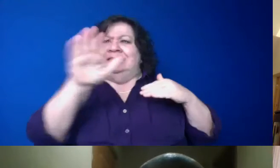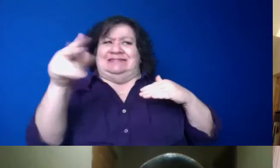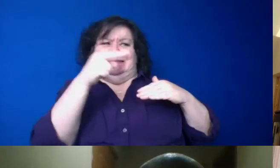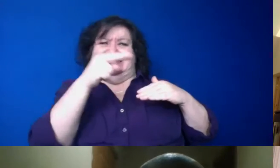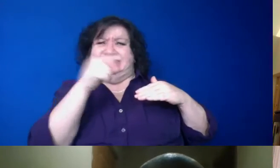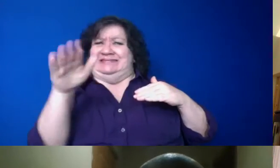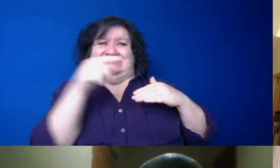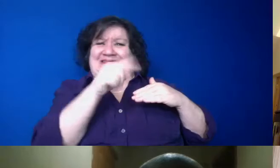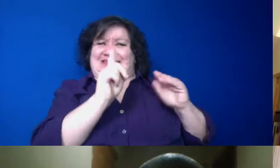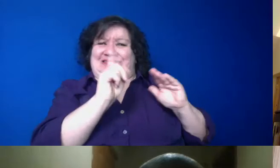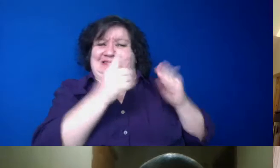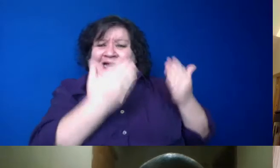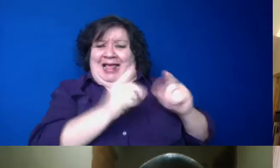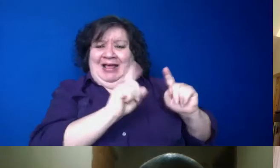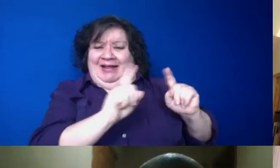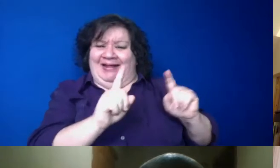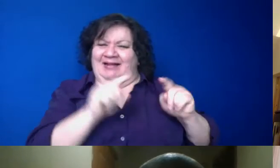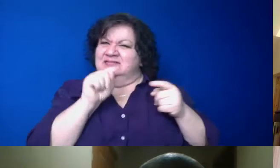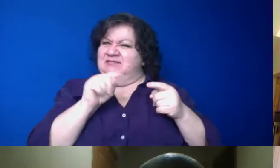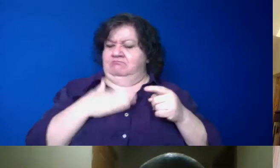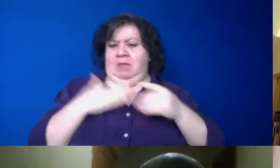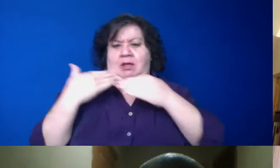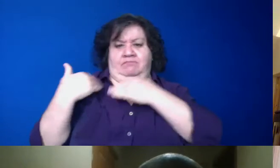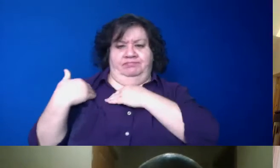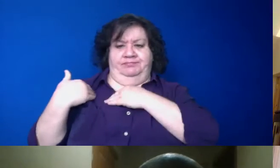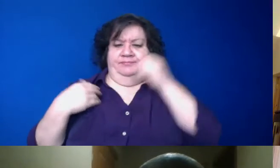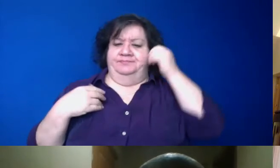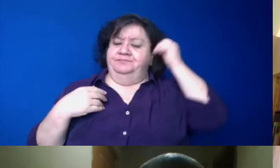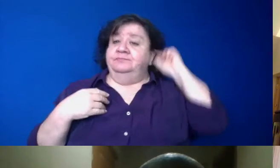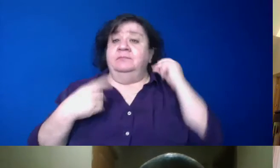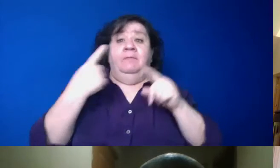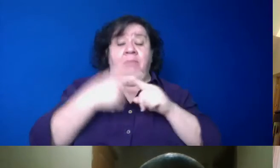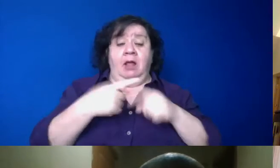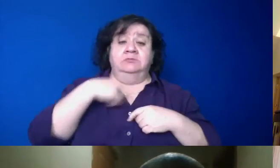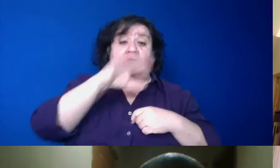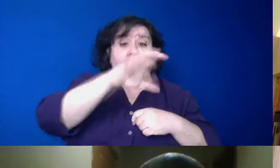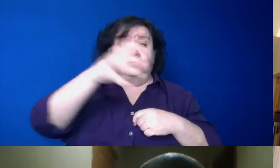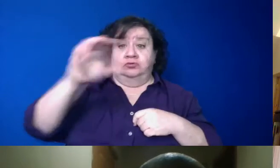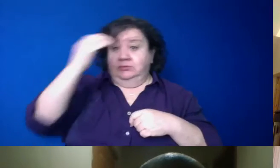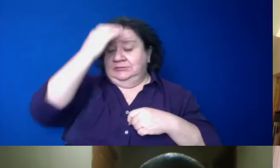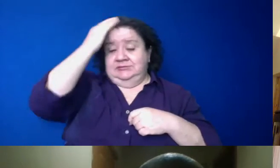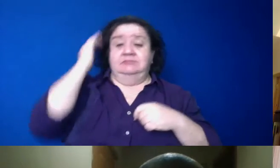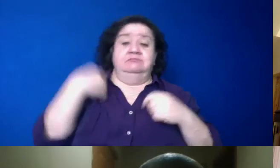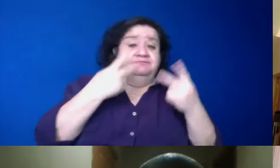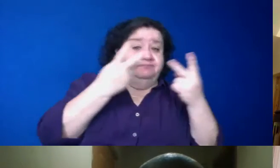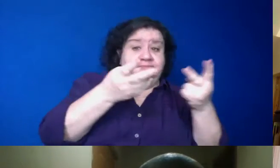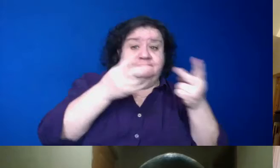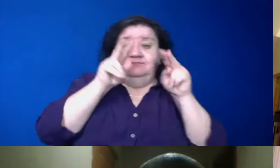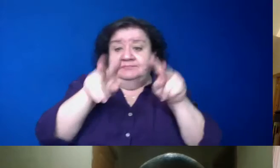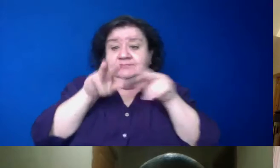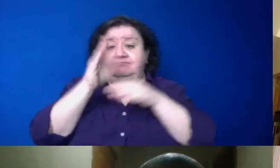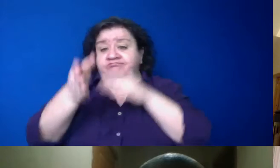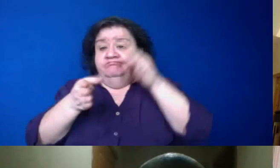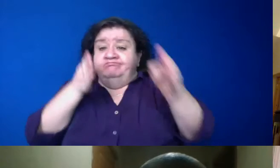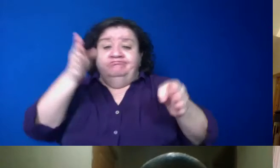maybe I won't say much about that now, but if anybody wants to ask a question, I'm more than willing to answer. And then the third part has to do